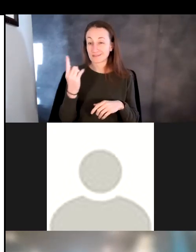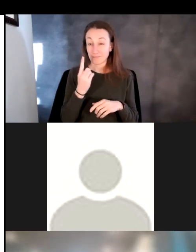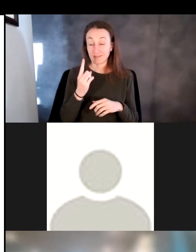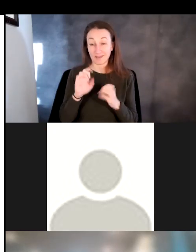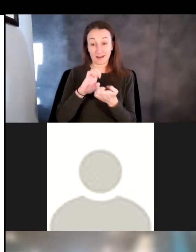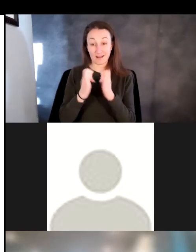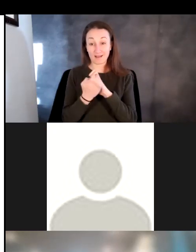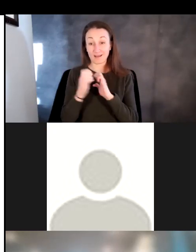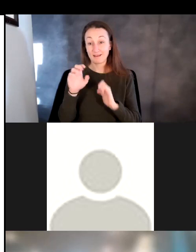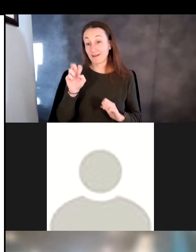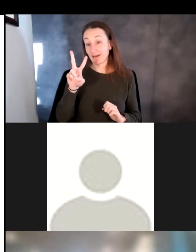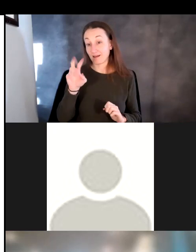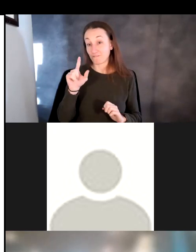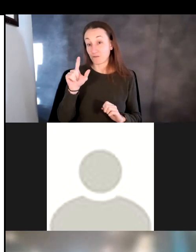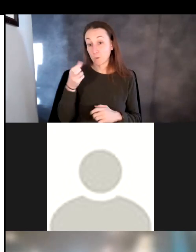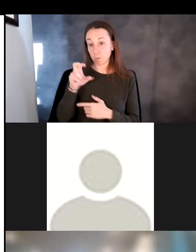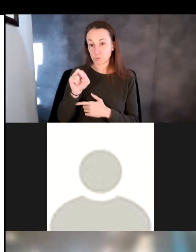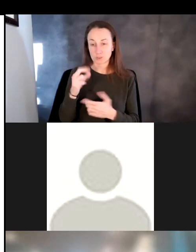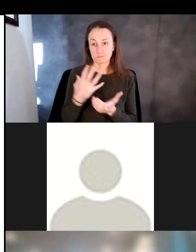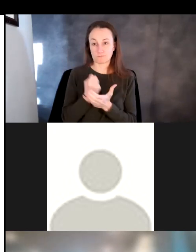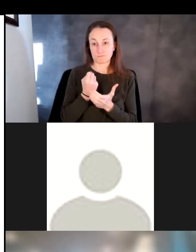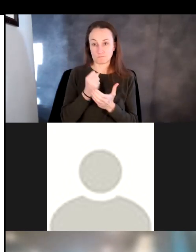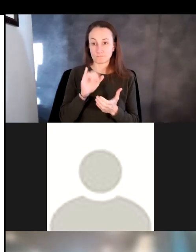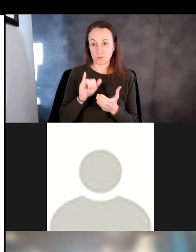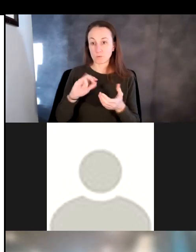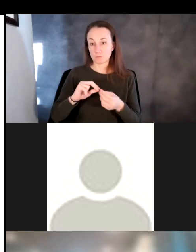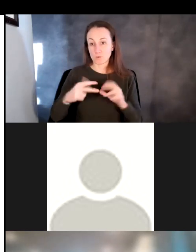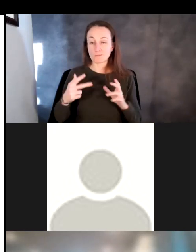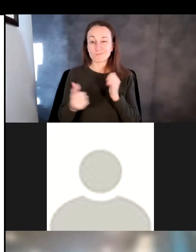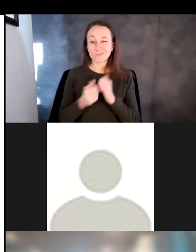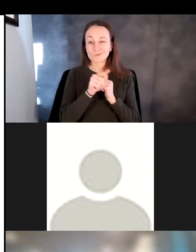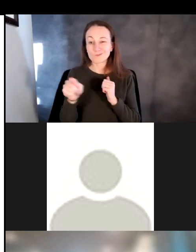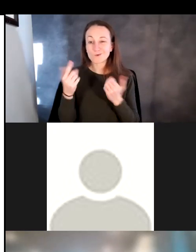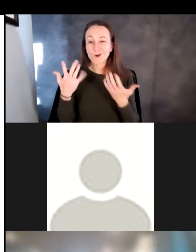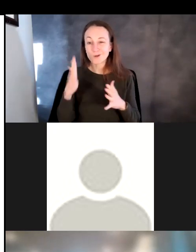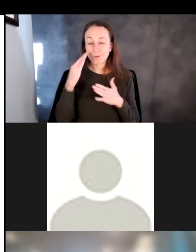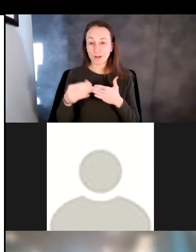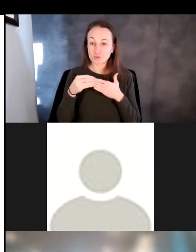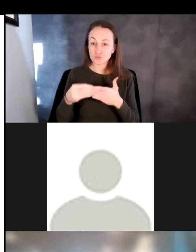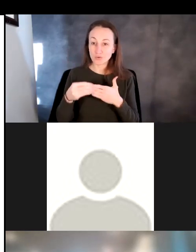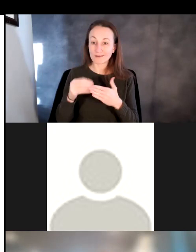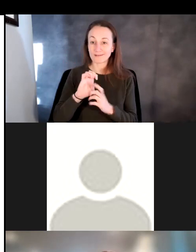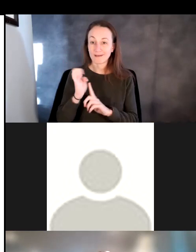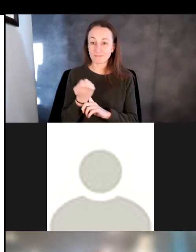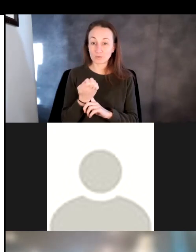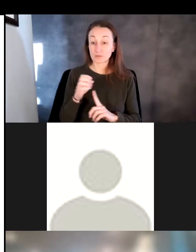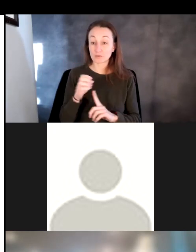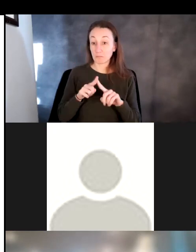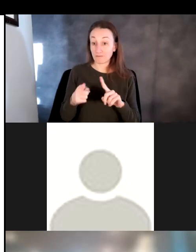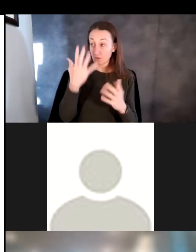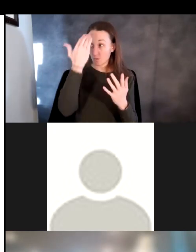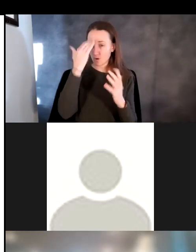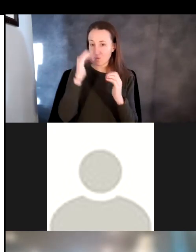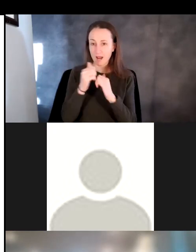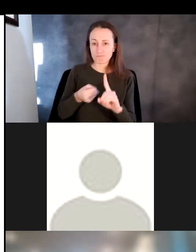of to evolve proteins. So most are probably familiar with directed evolution, but if you want to think about how it navigates this landscape,